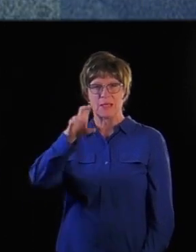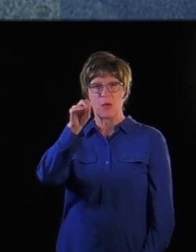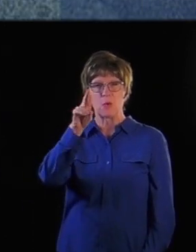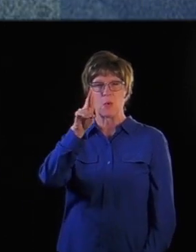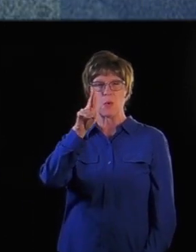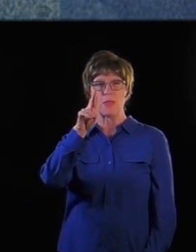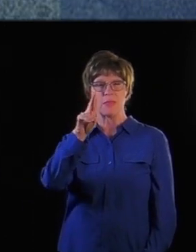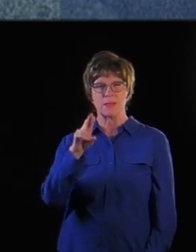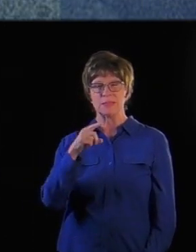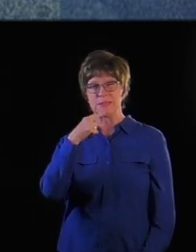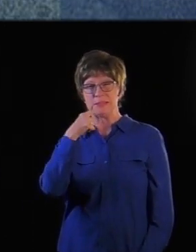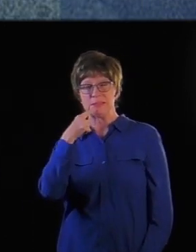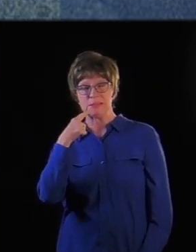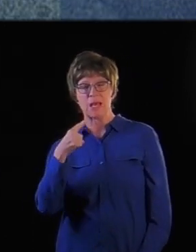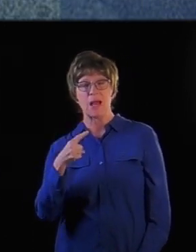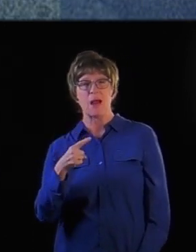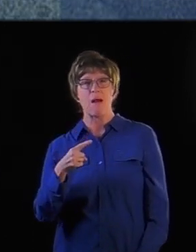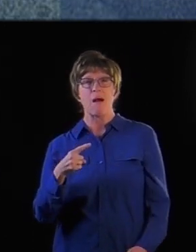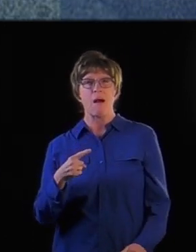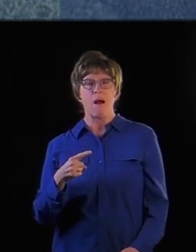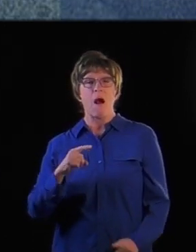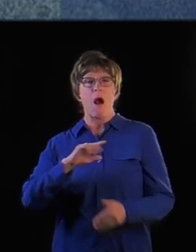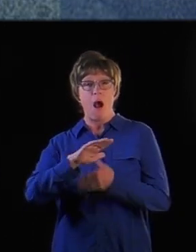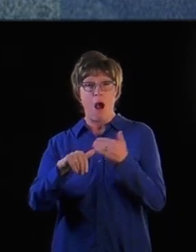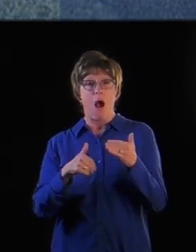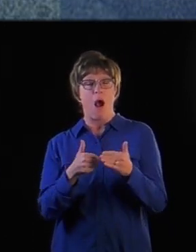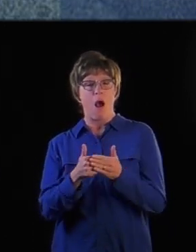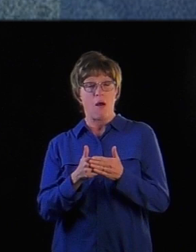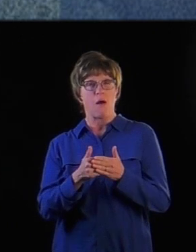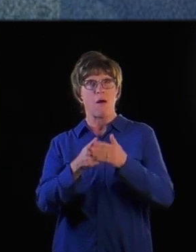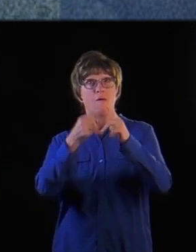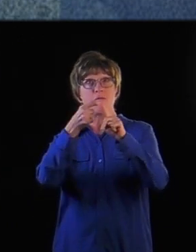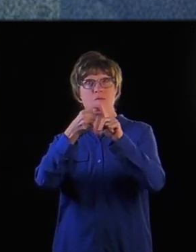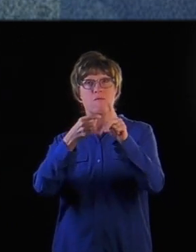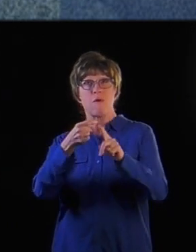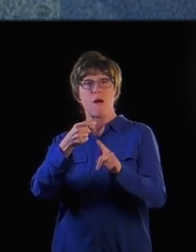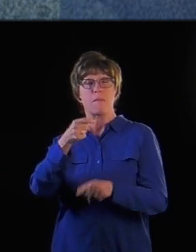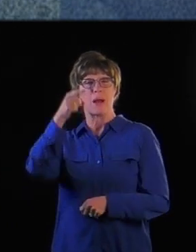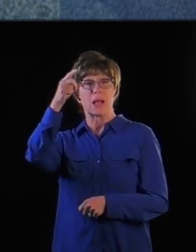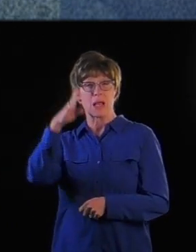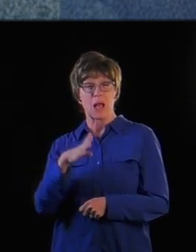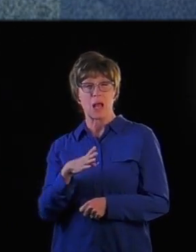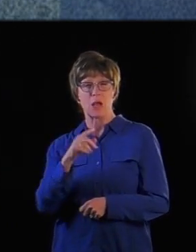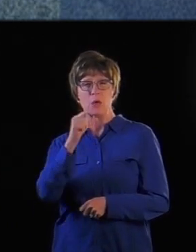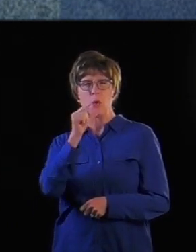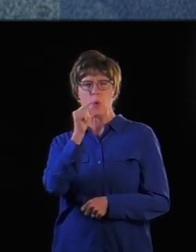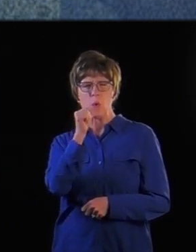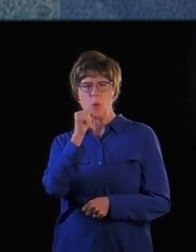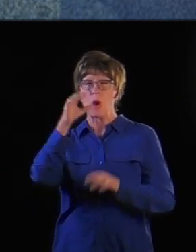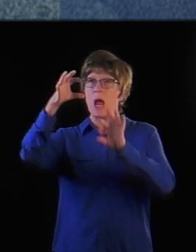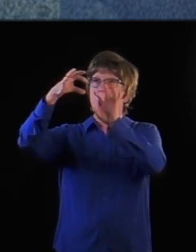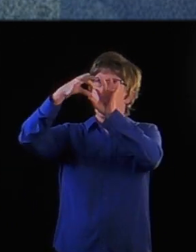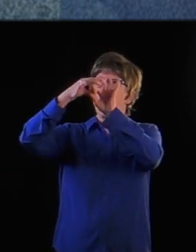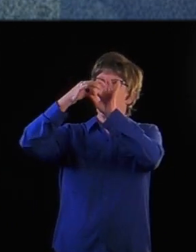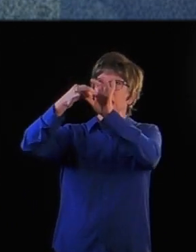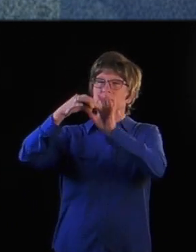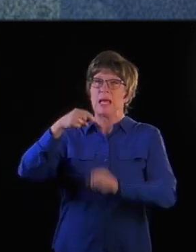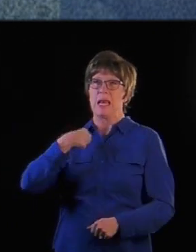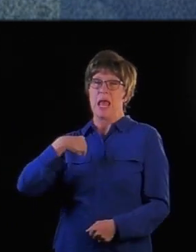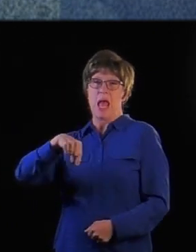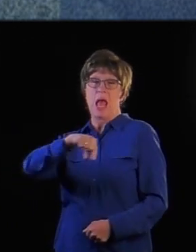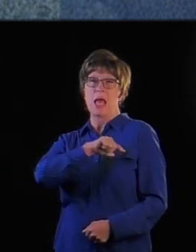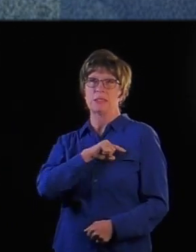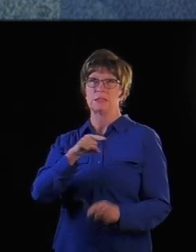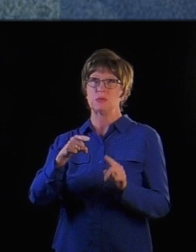18 makes this statement. It says, all of this is from God, who reconciled us